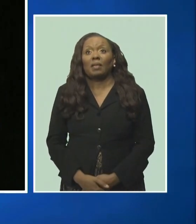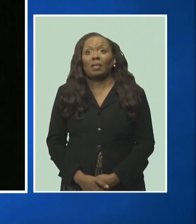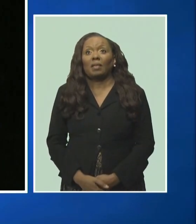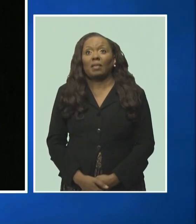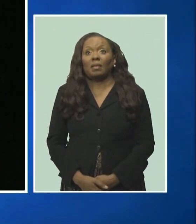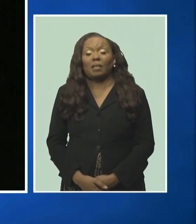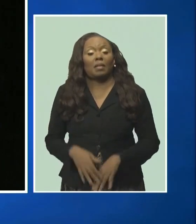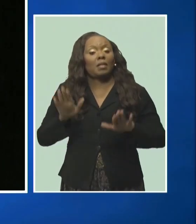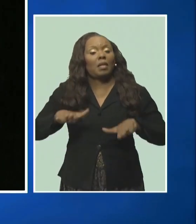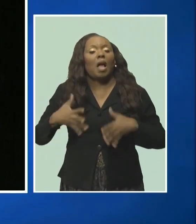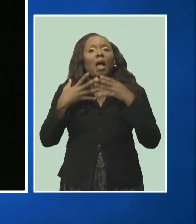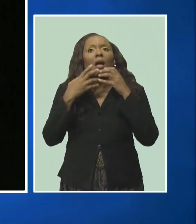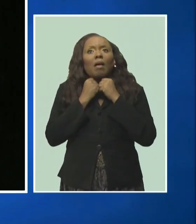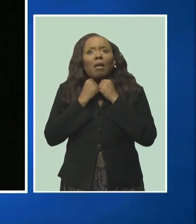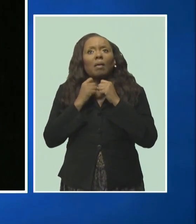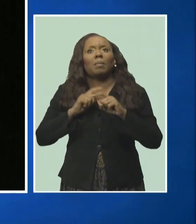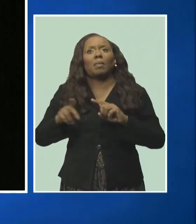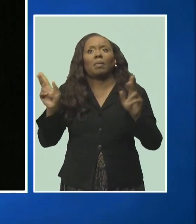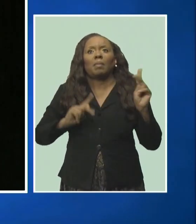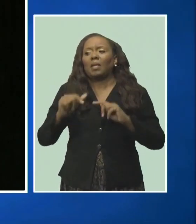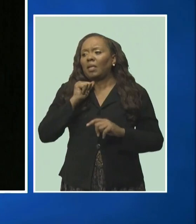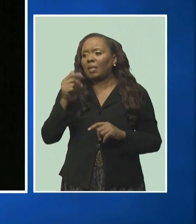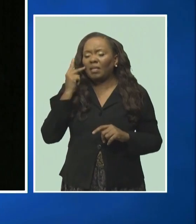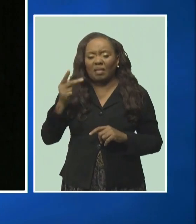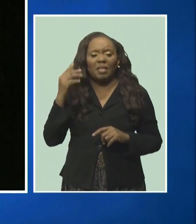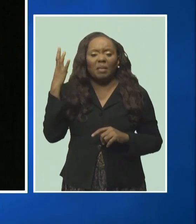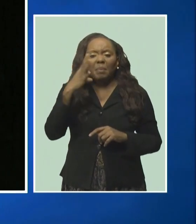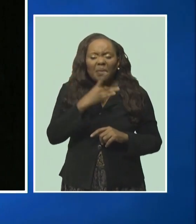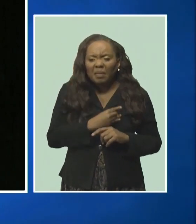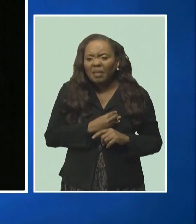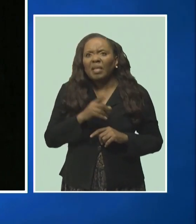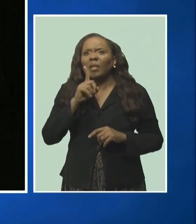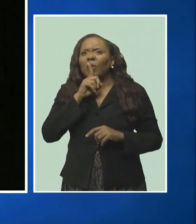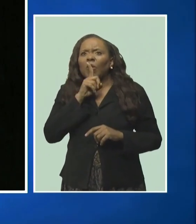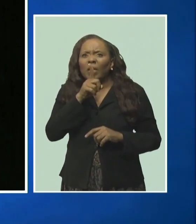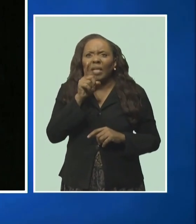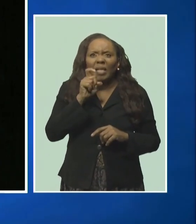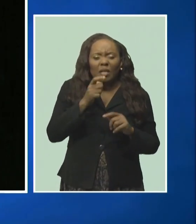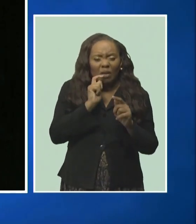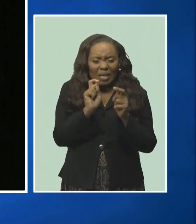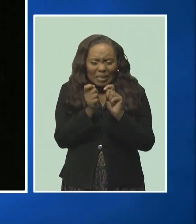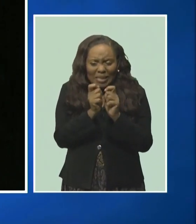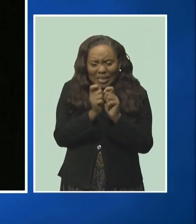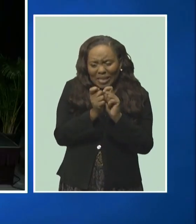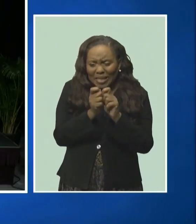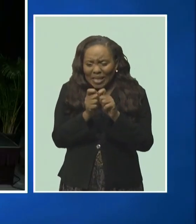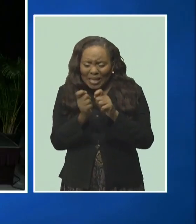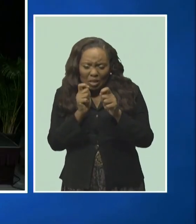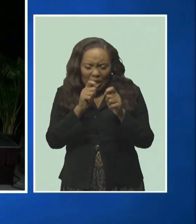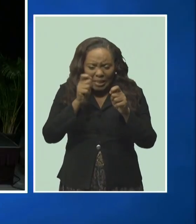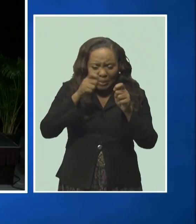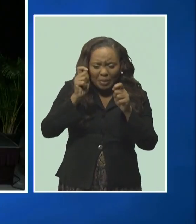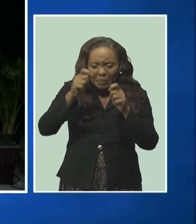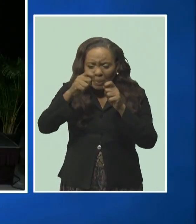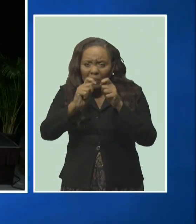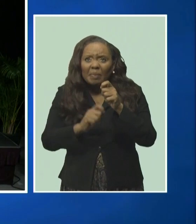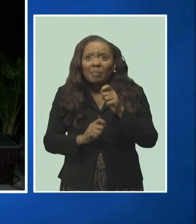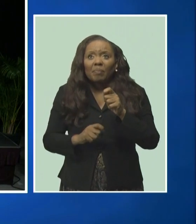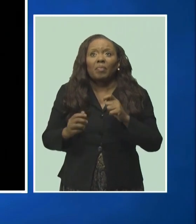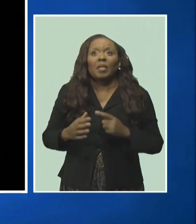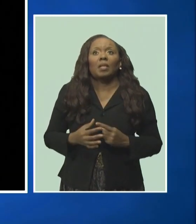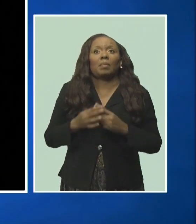been working assiduously to try to get schools to have oral assessments included in most